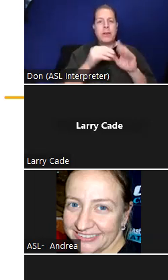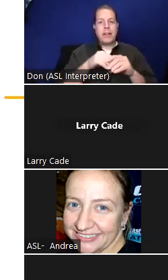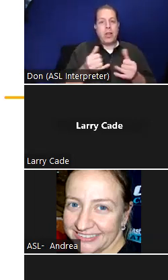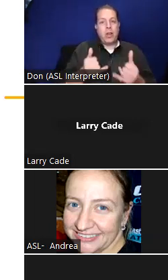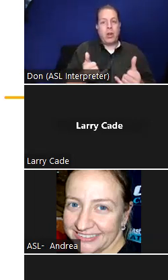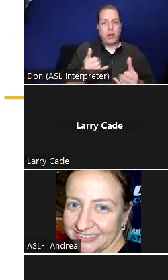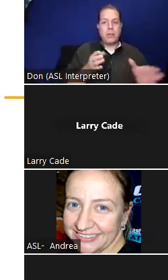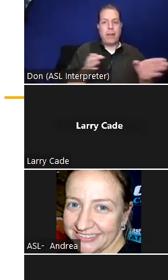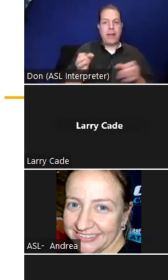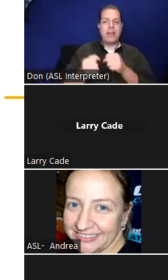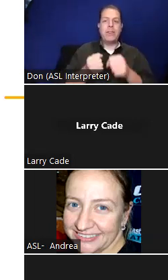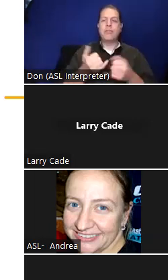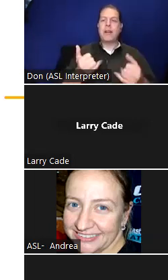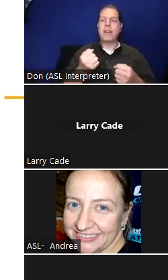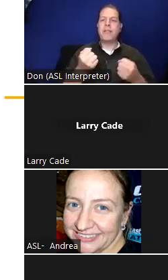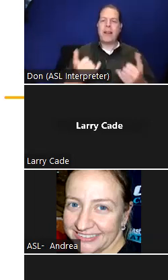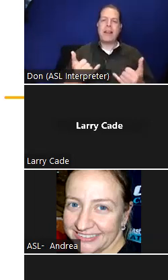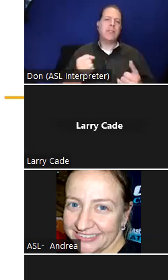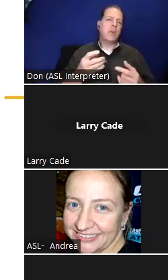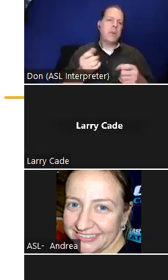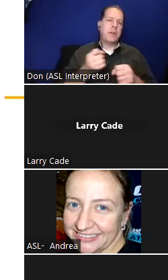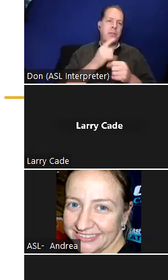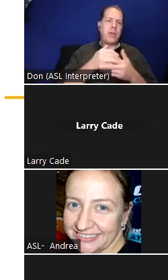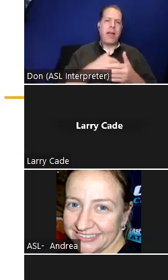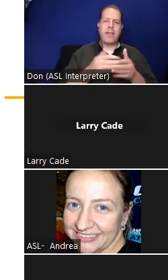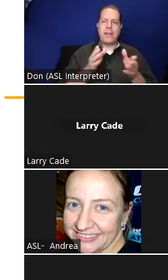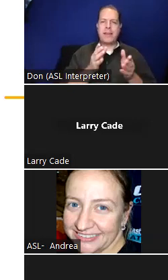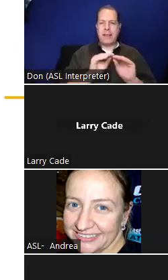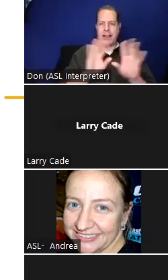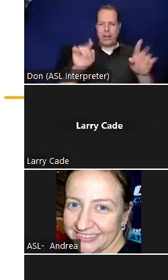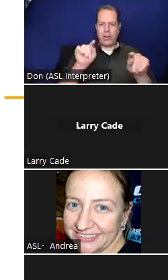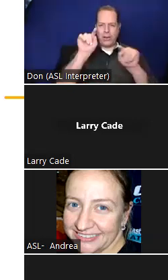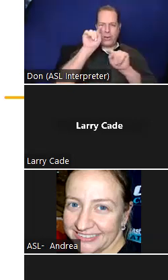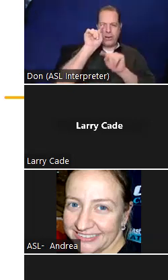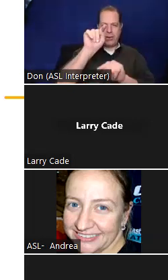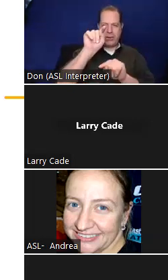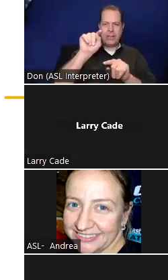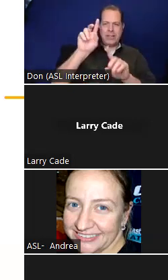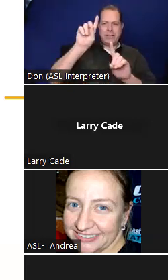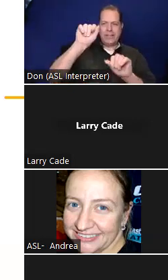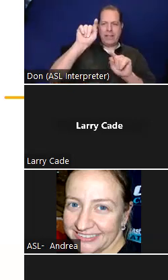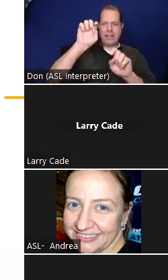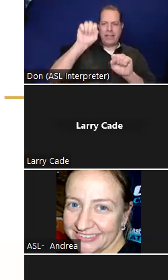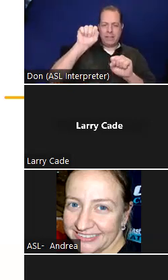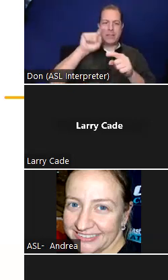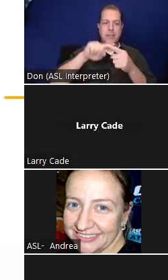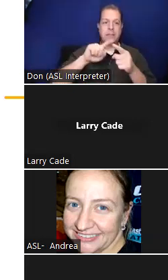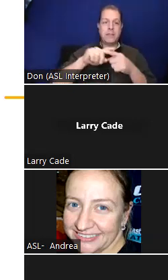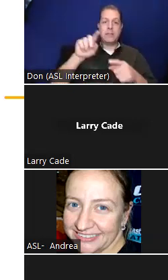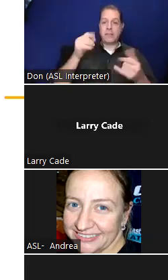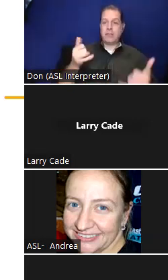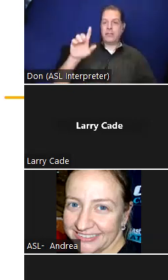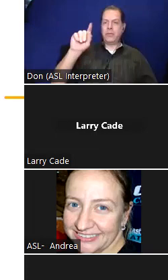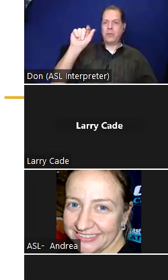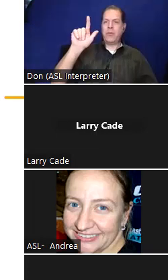plan year as well. So we want to make sure that you have a clear distinction between both dates. So in the current 2023 plan year, it